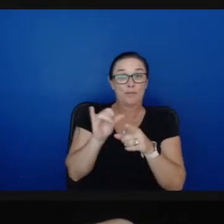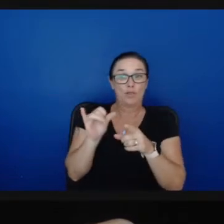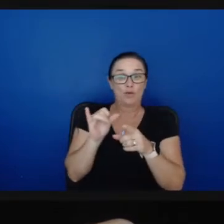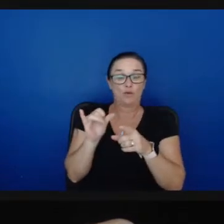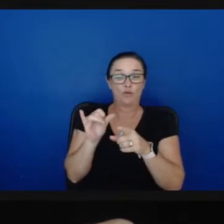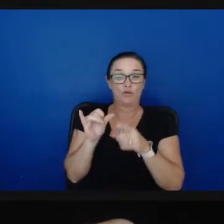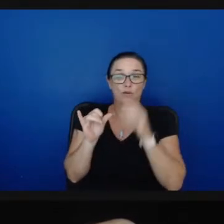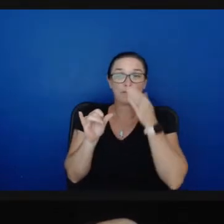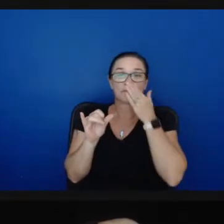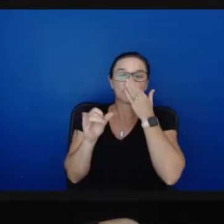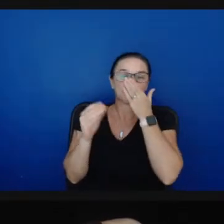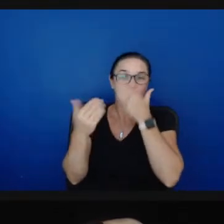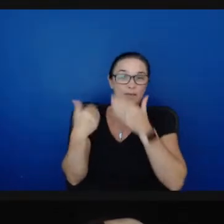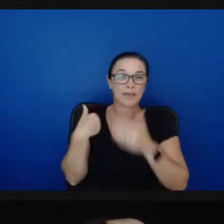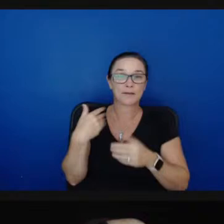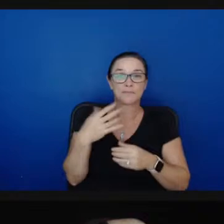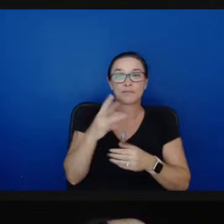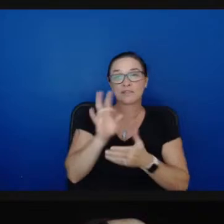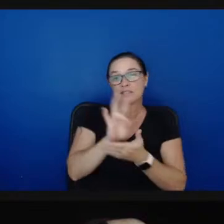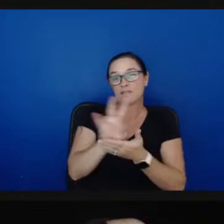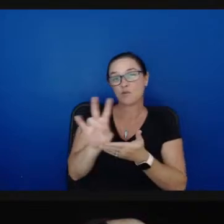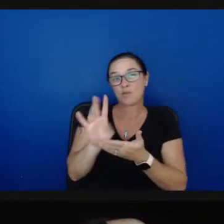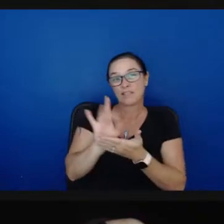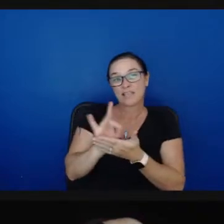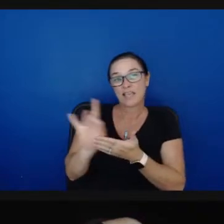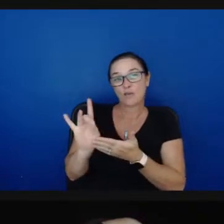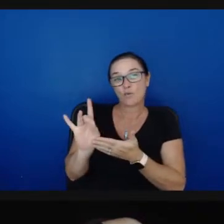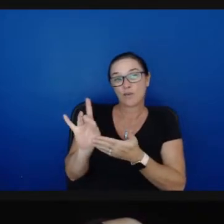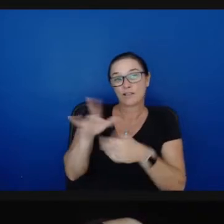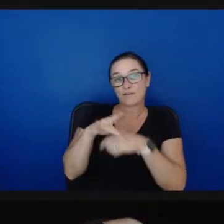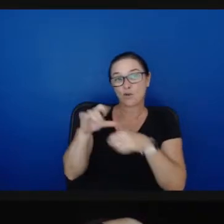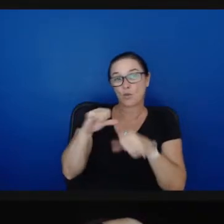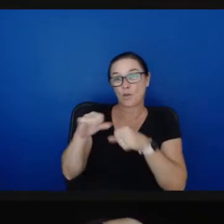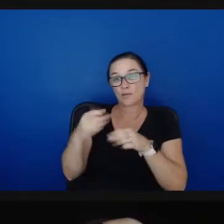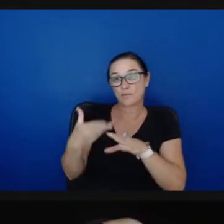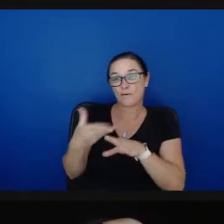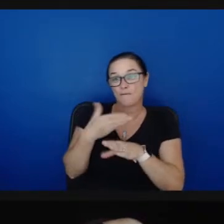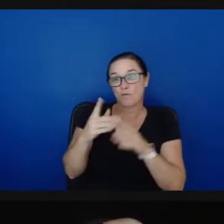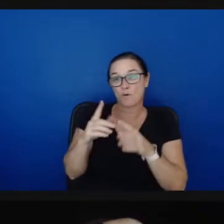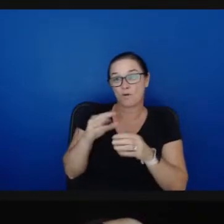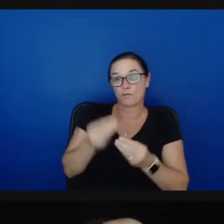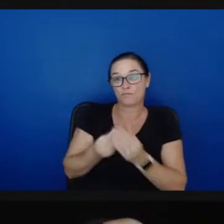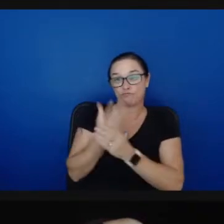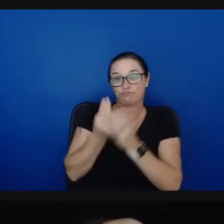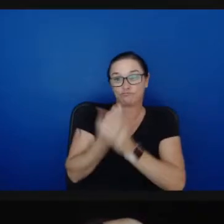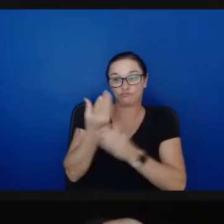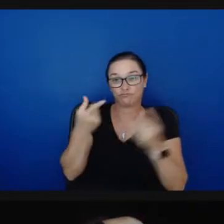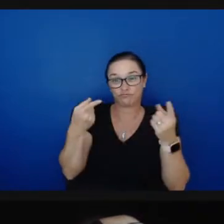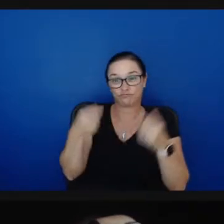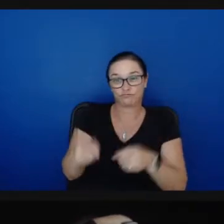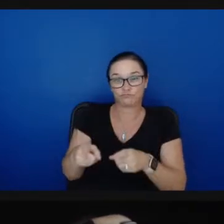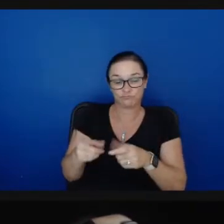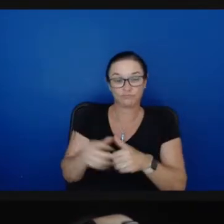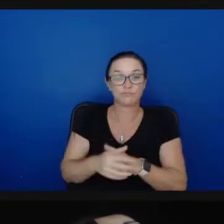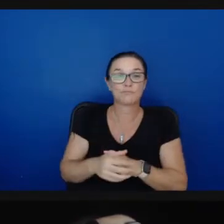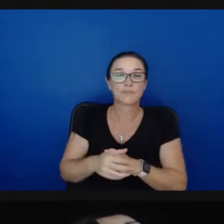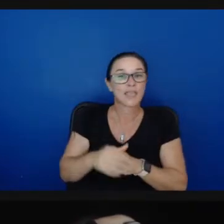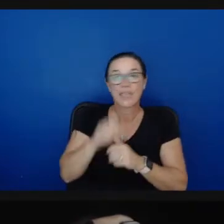approximately 7-8 weeks of earthquakes before that eruption began. The eruption didn't last long